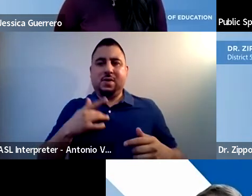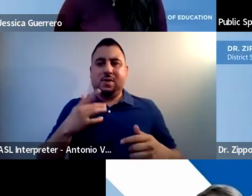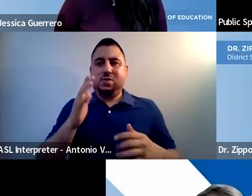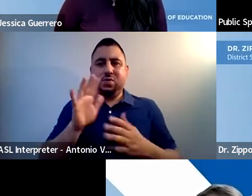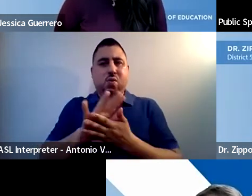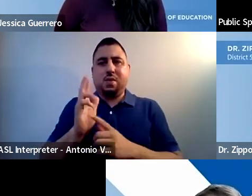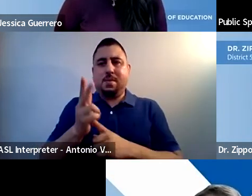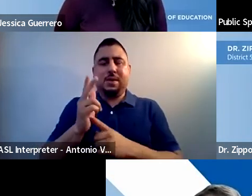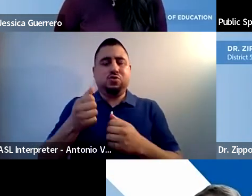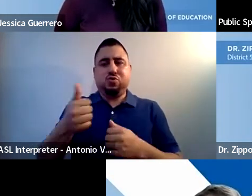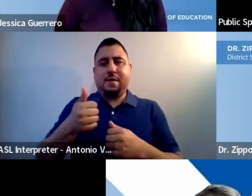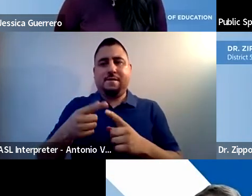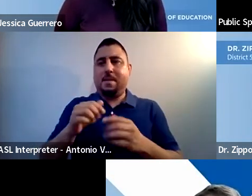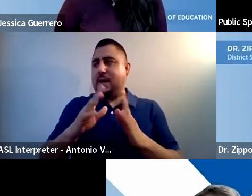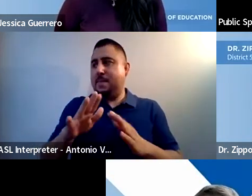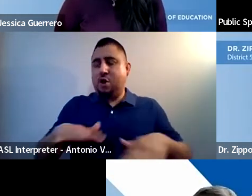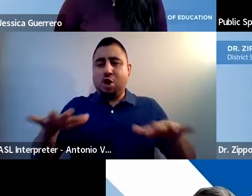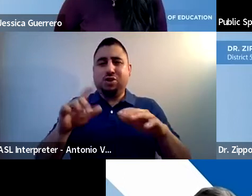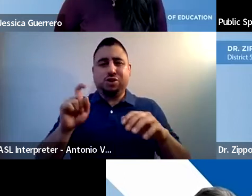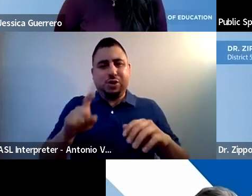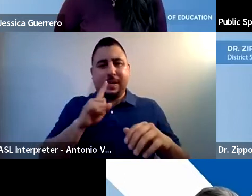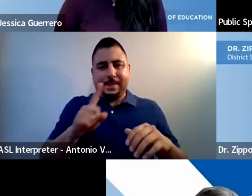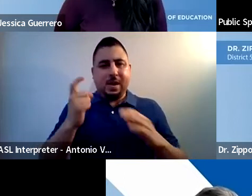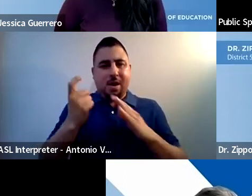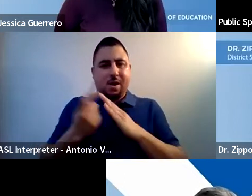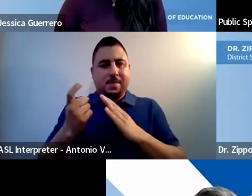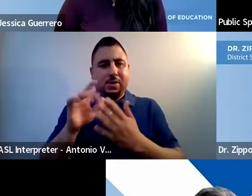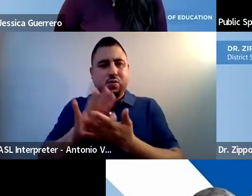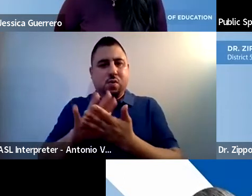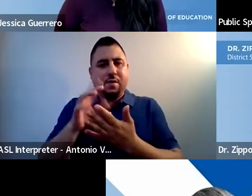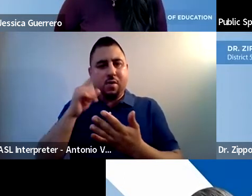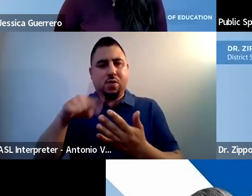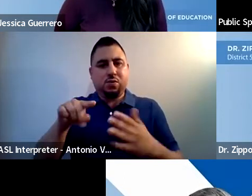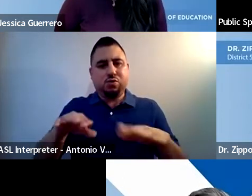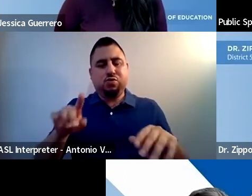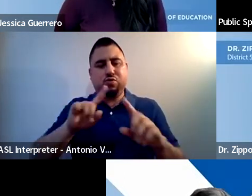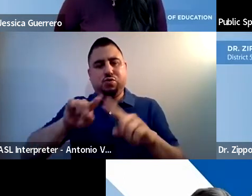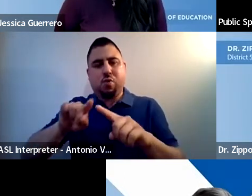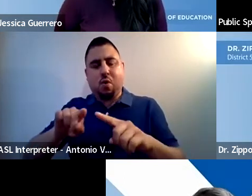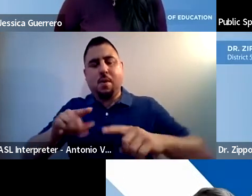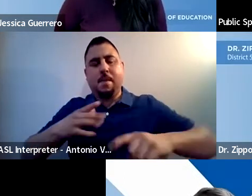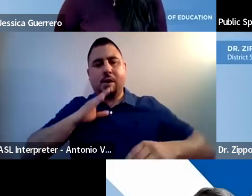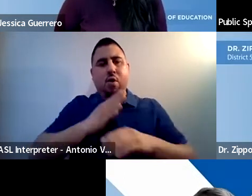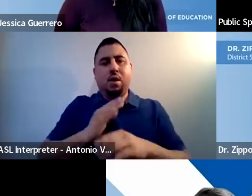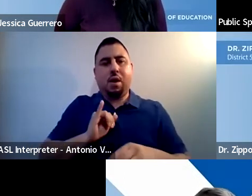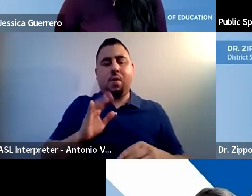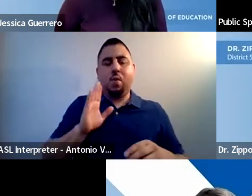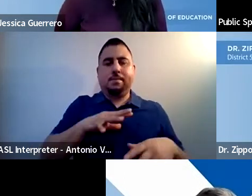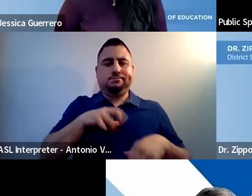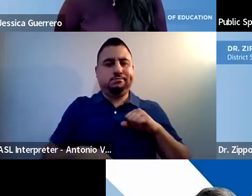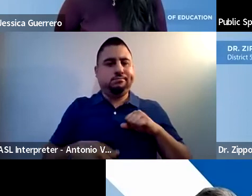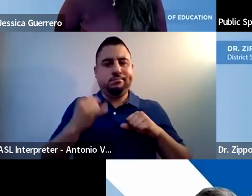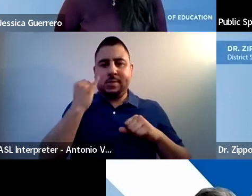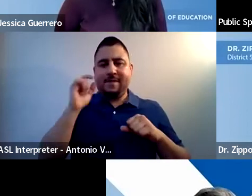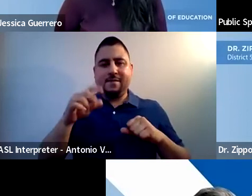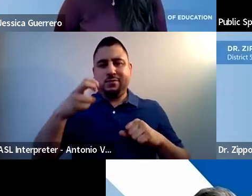3 minutes driving from a neighborhood should be the automatic school for those children to attend. My daughter and I would be utterly heartbroken if she has to